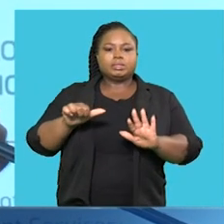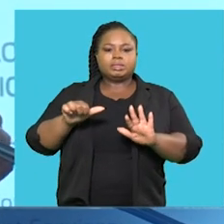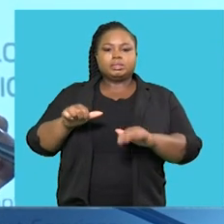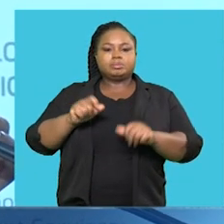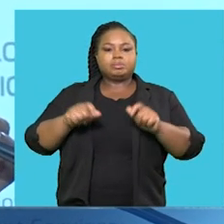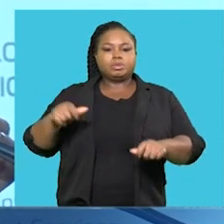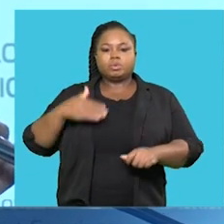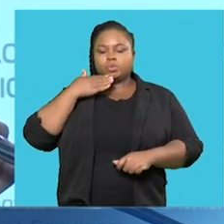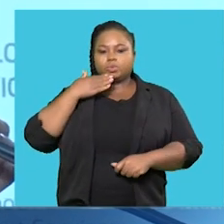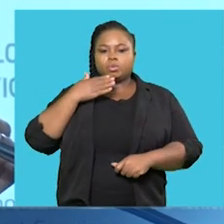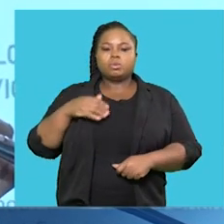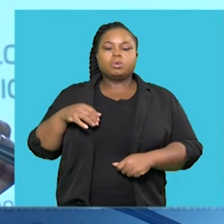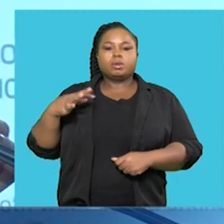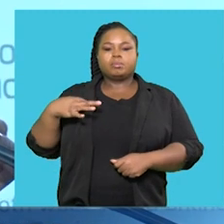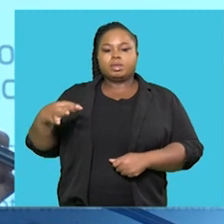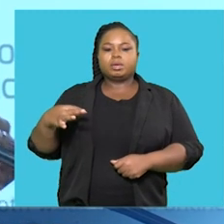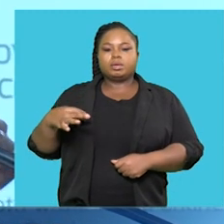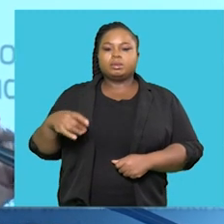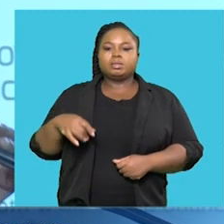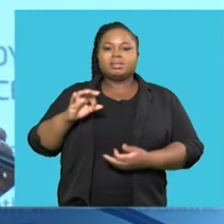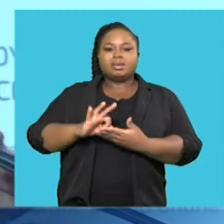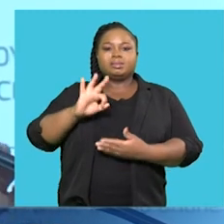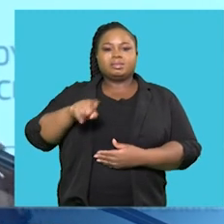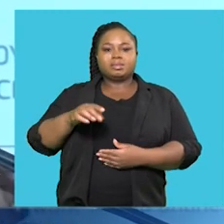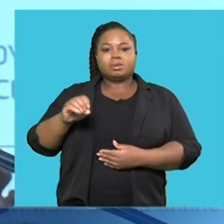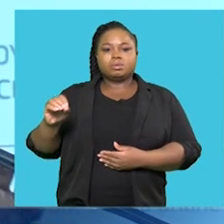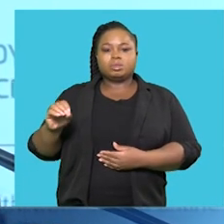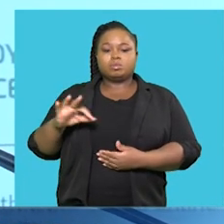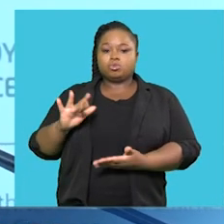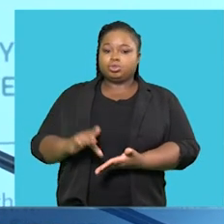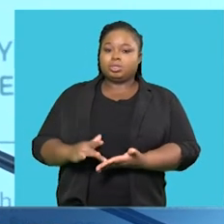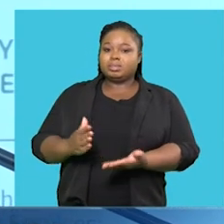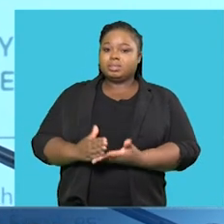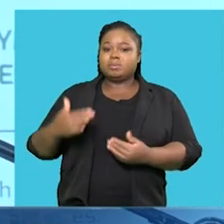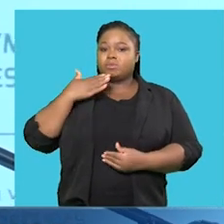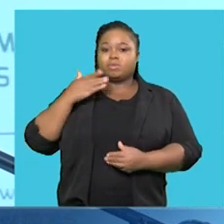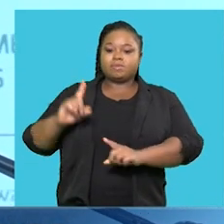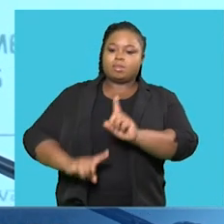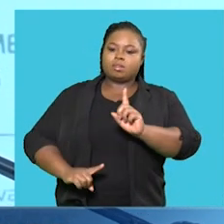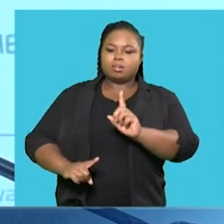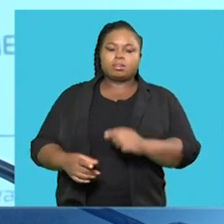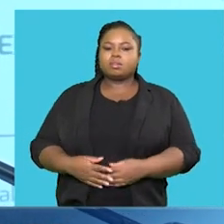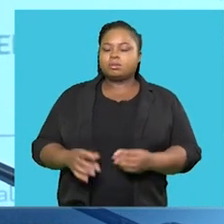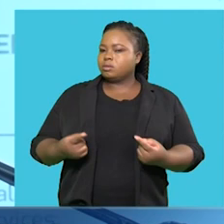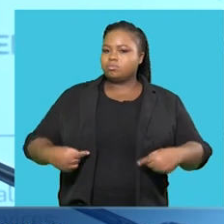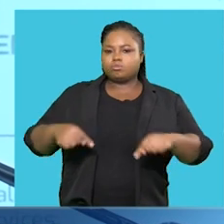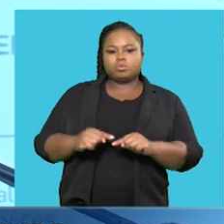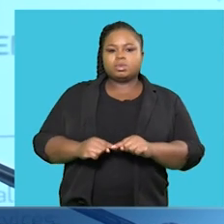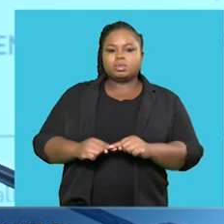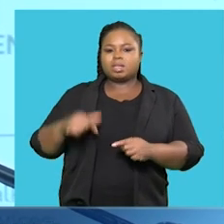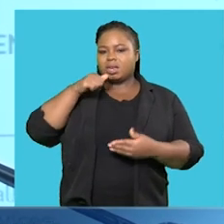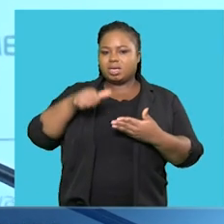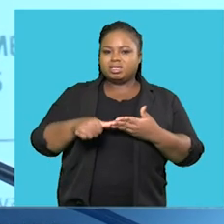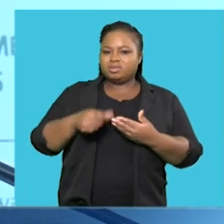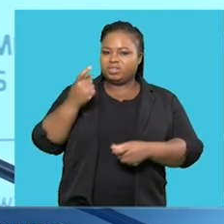have applied for 13,000 posts, those that were not successful, we are not going to write